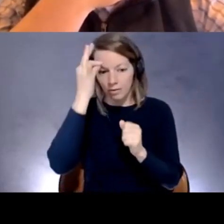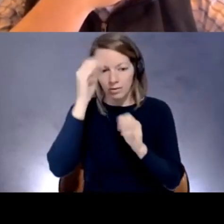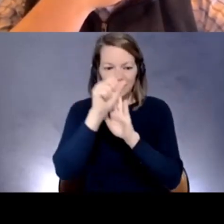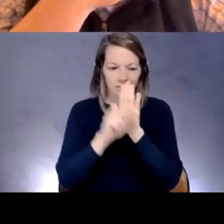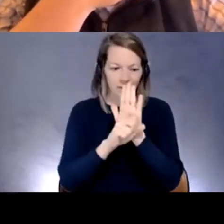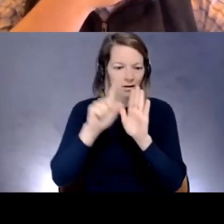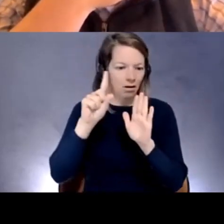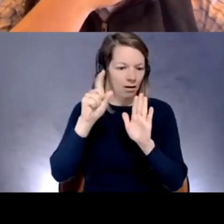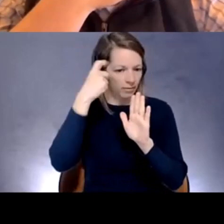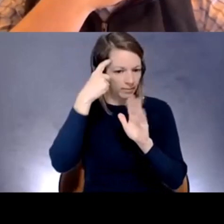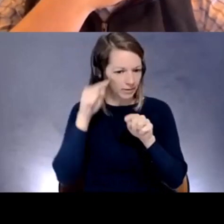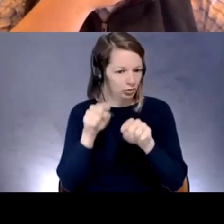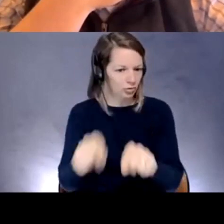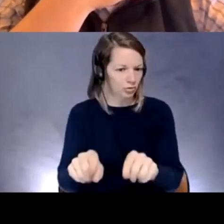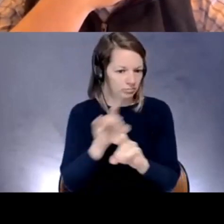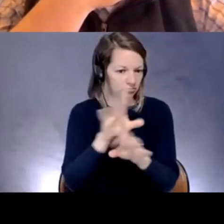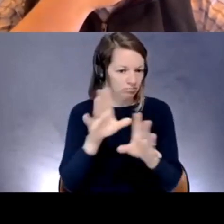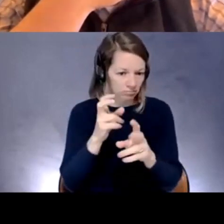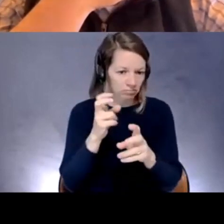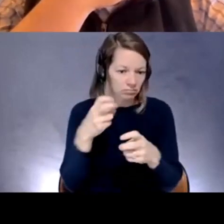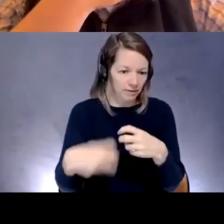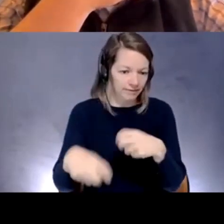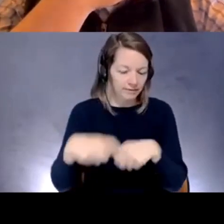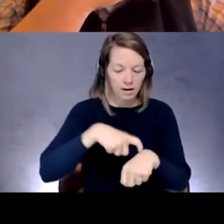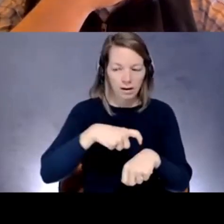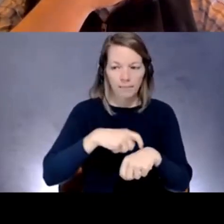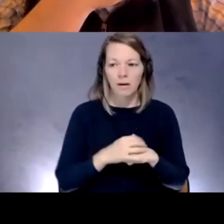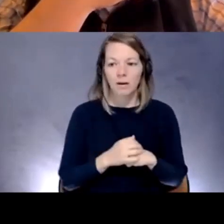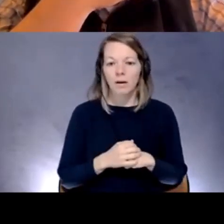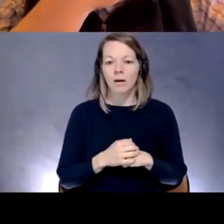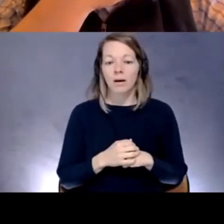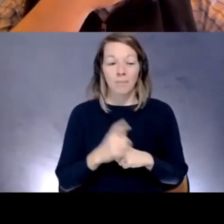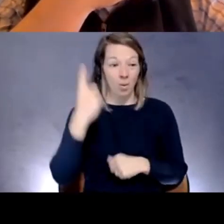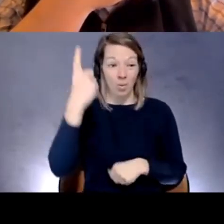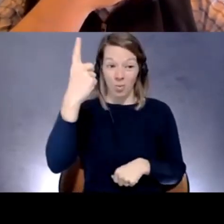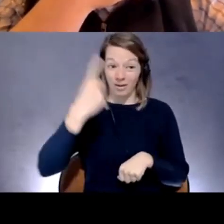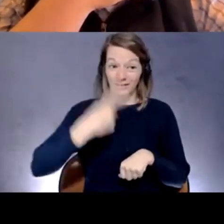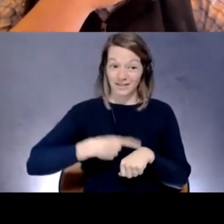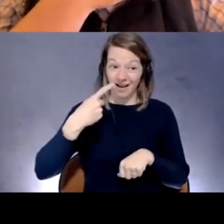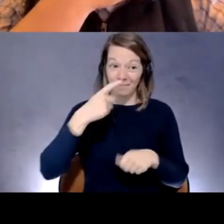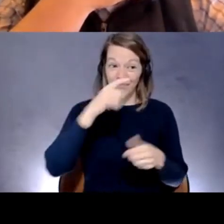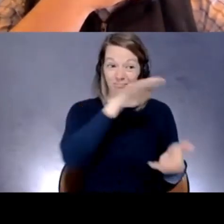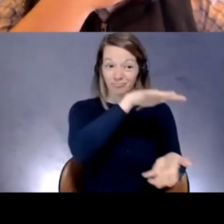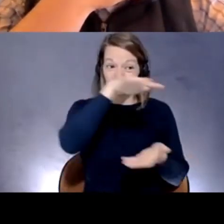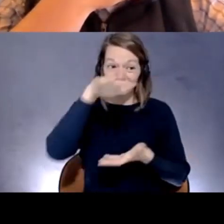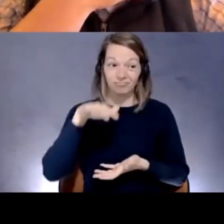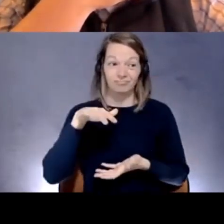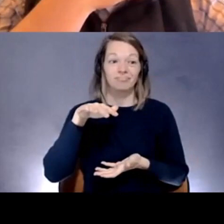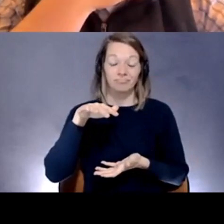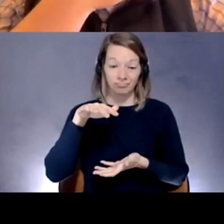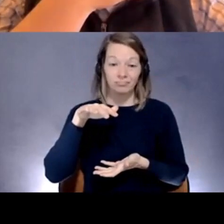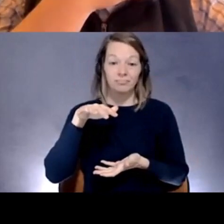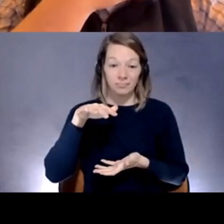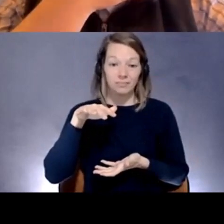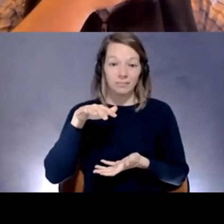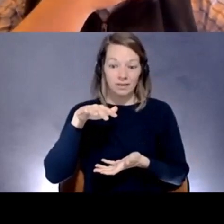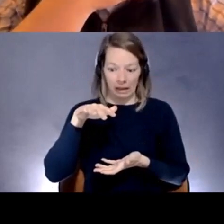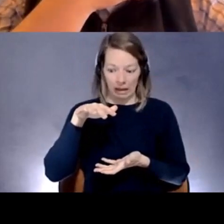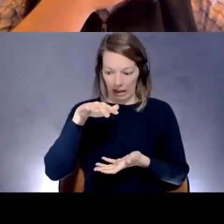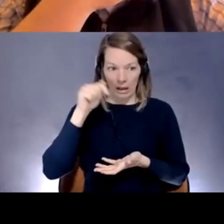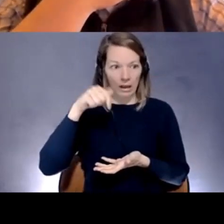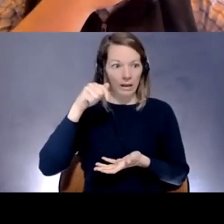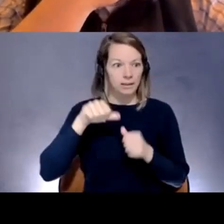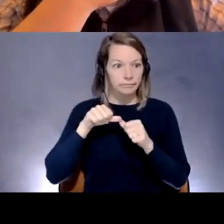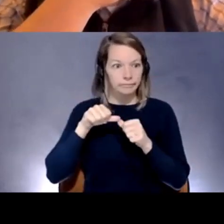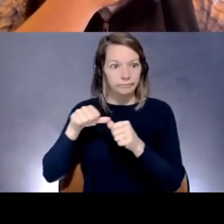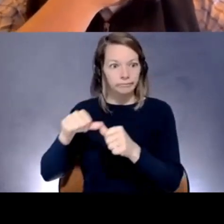government during that very traumatic time. But that was a one-time contribution to take care of